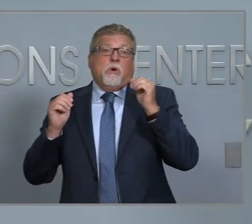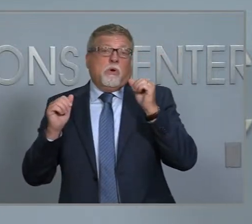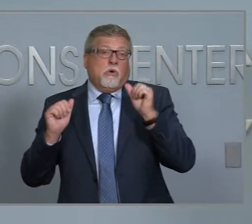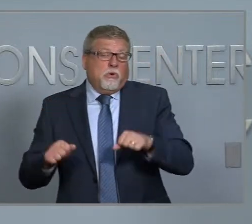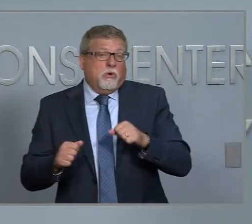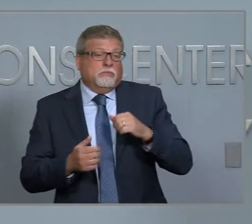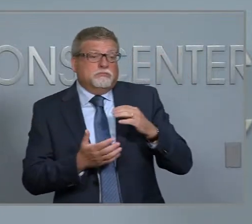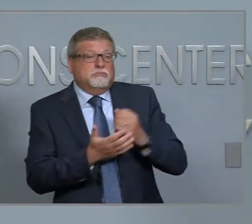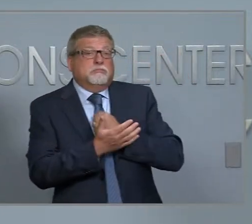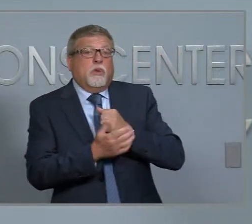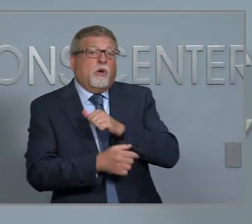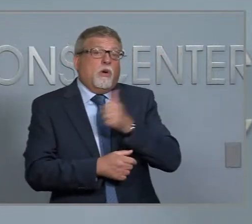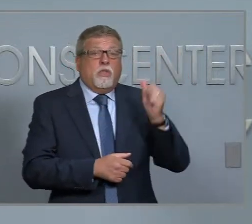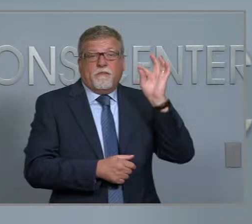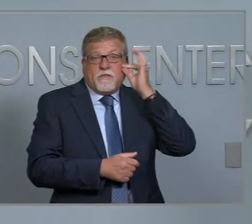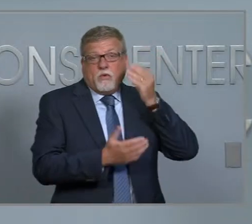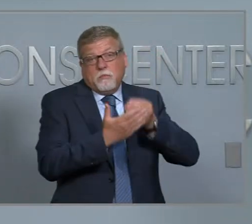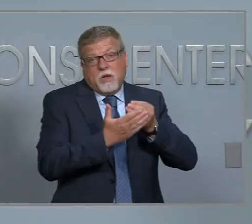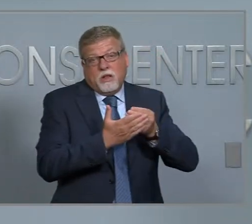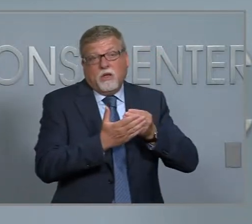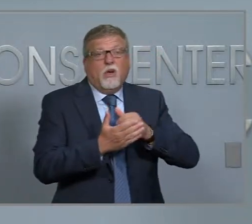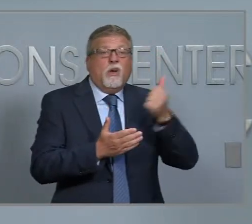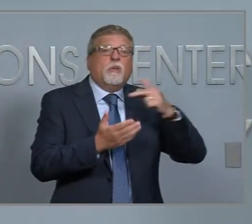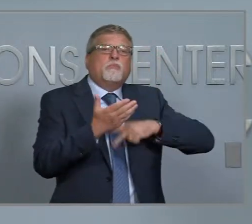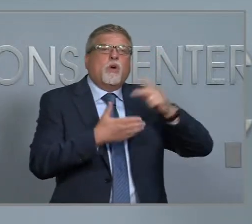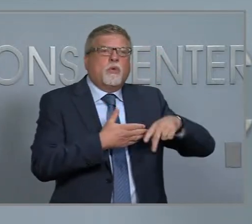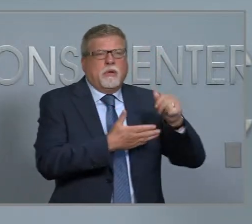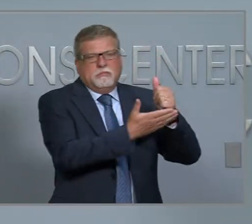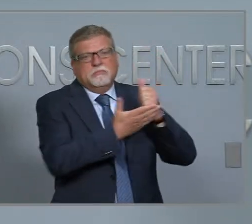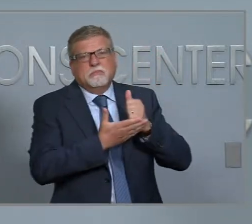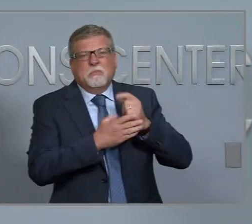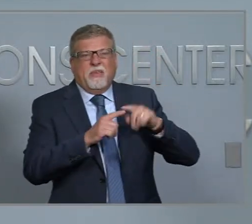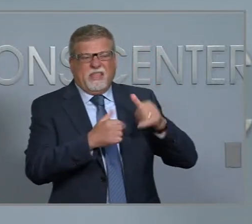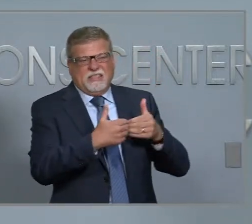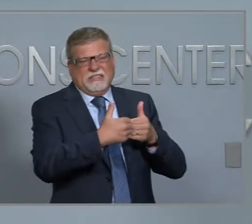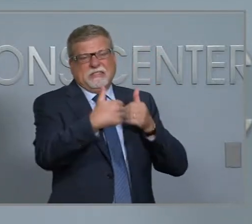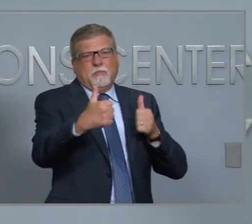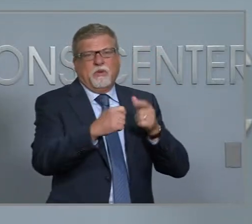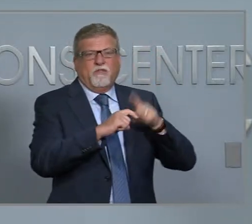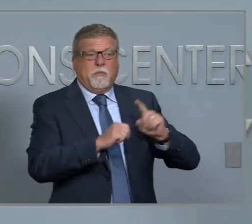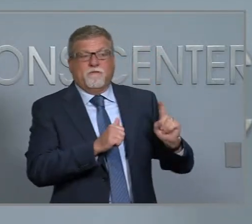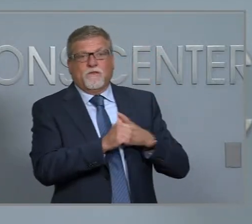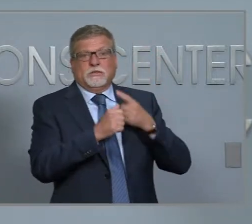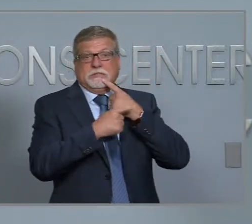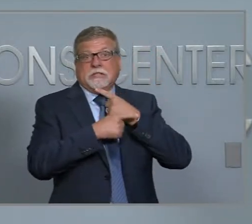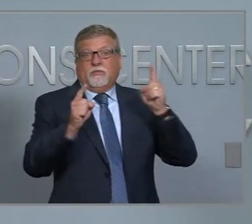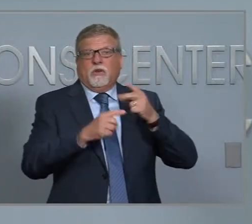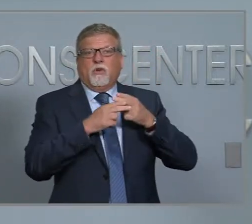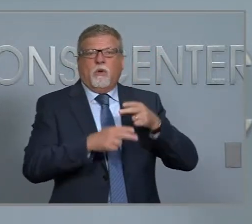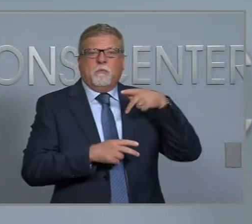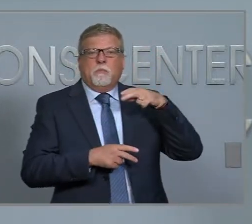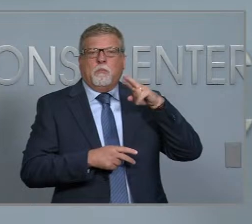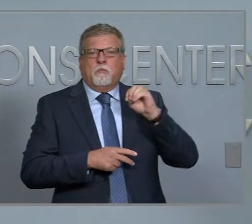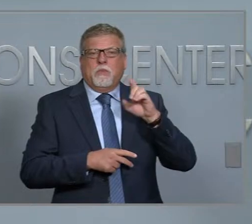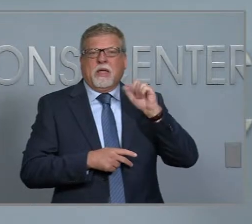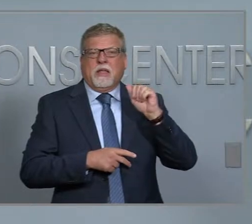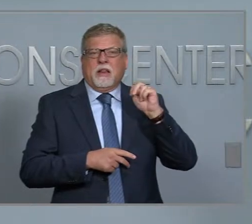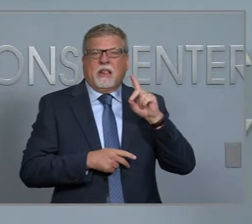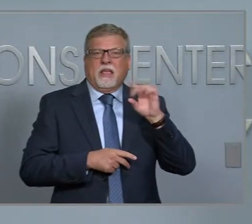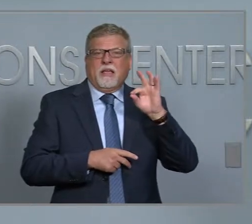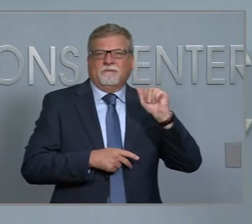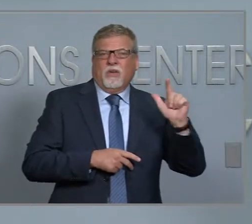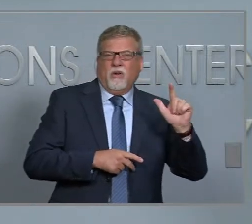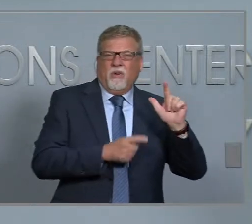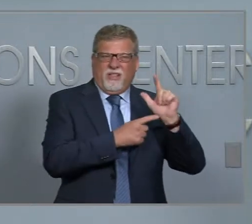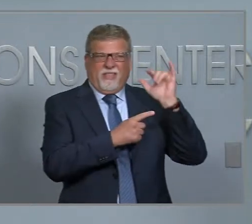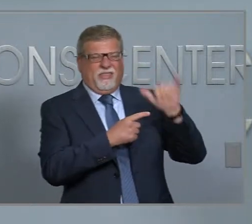that could be turned on as a result of any impact, that is separate from the pre-landfall declaration. So this was really a step for us to be able